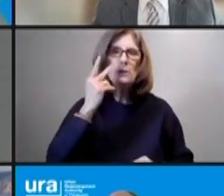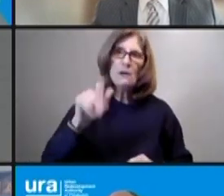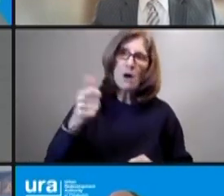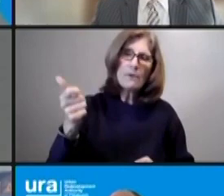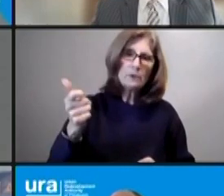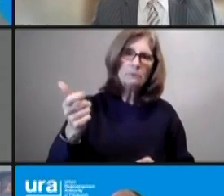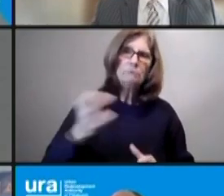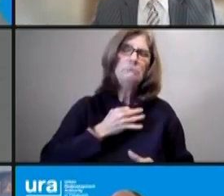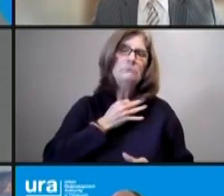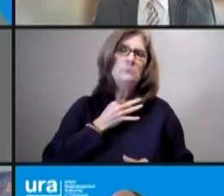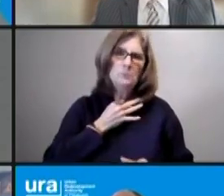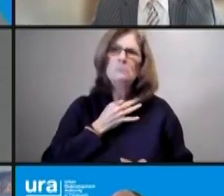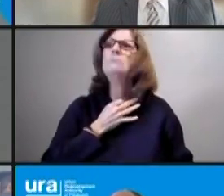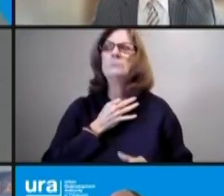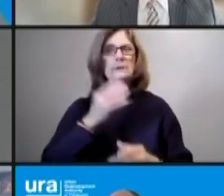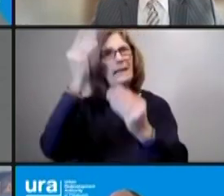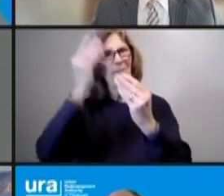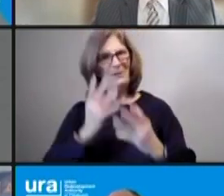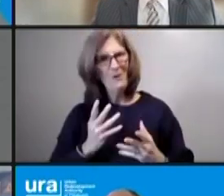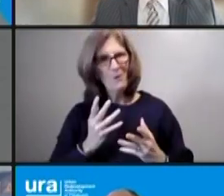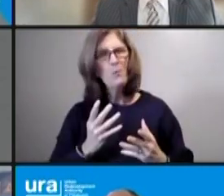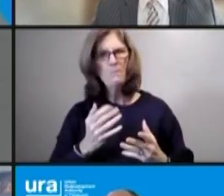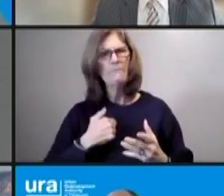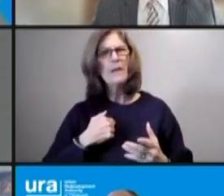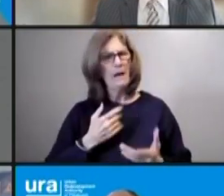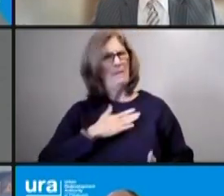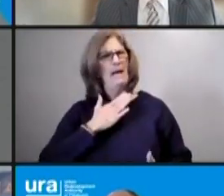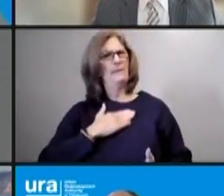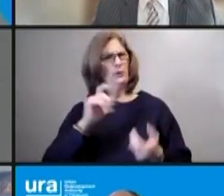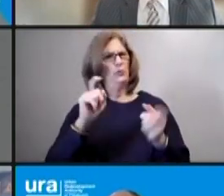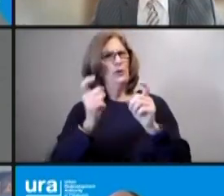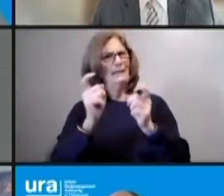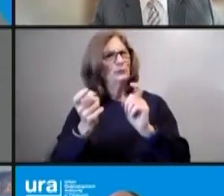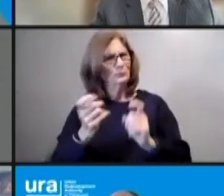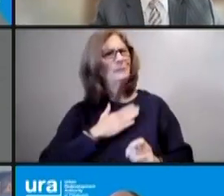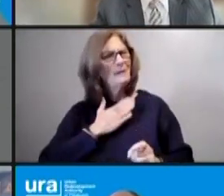me know if we need to make additional changes, and we're happy to do so.